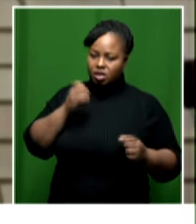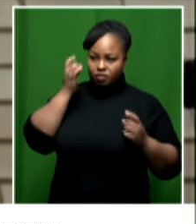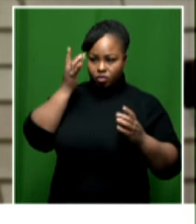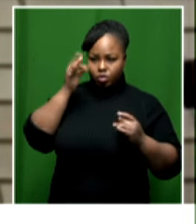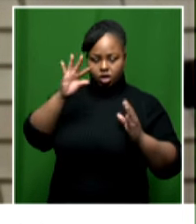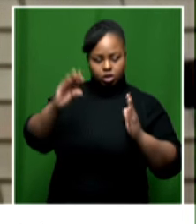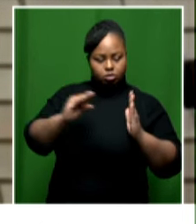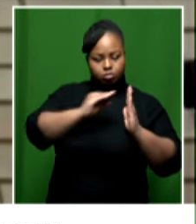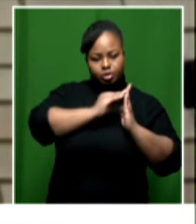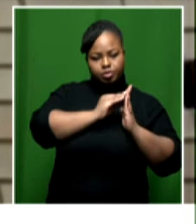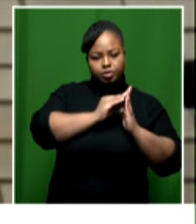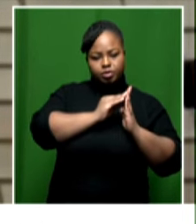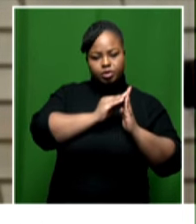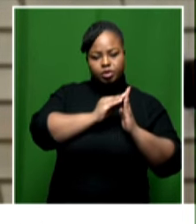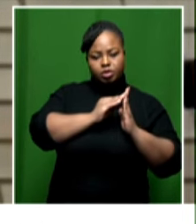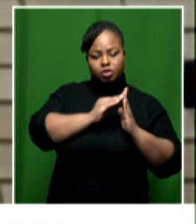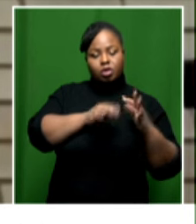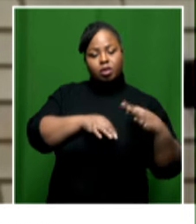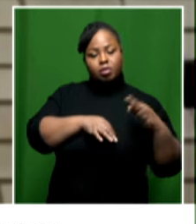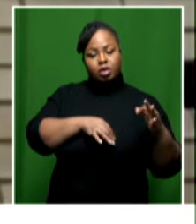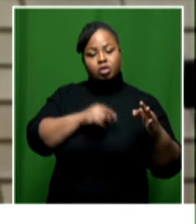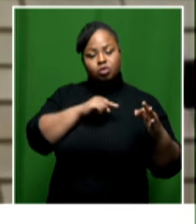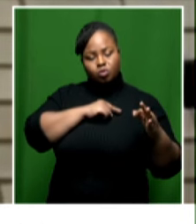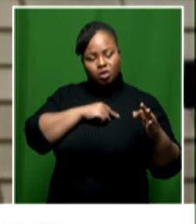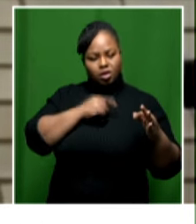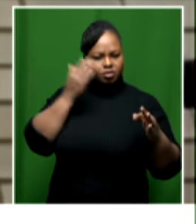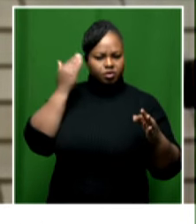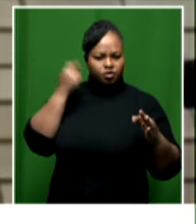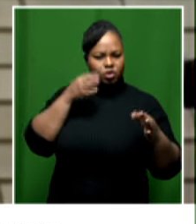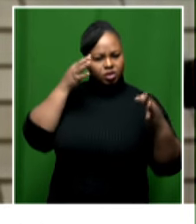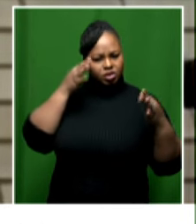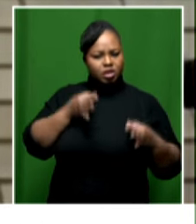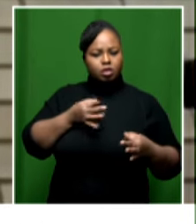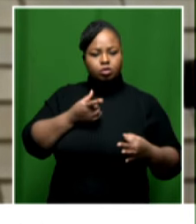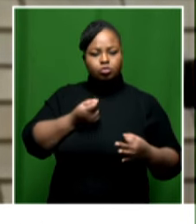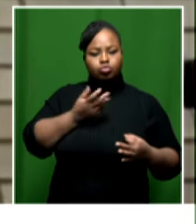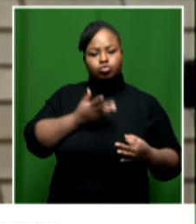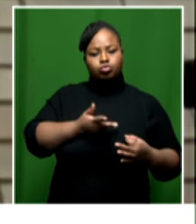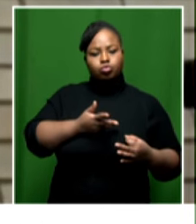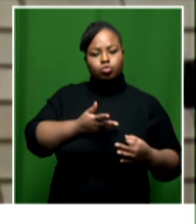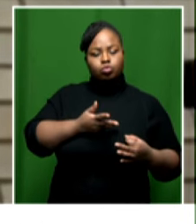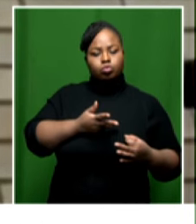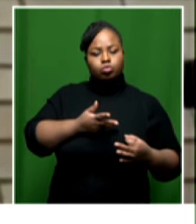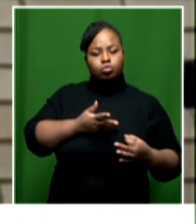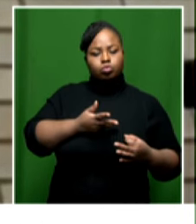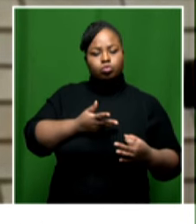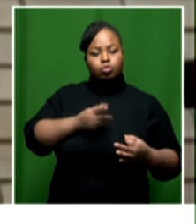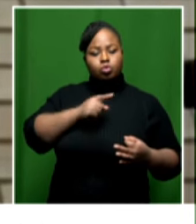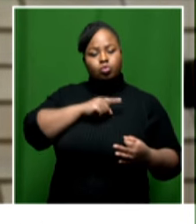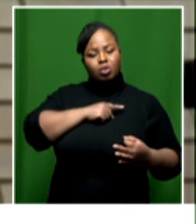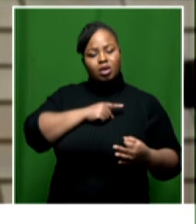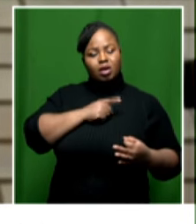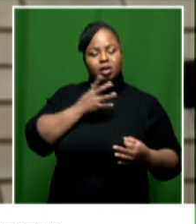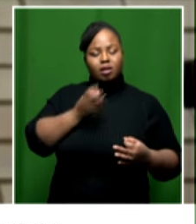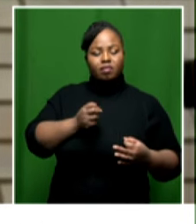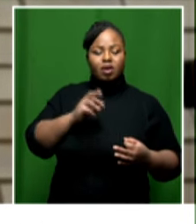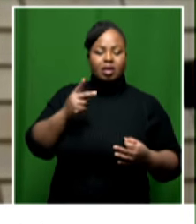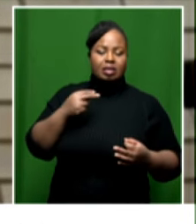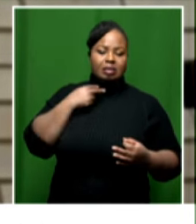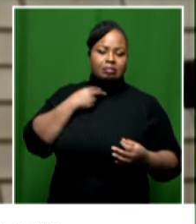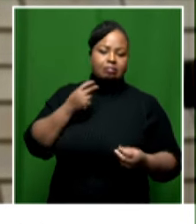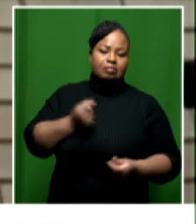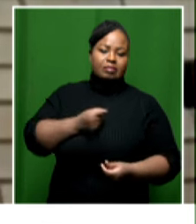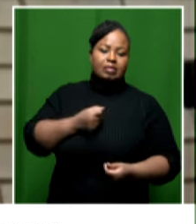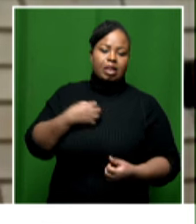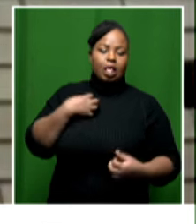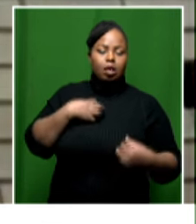why the applicant would take up the position that she did, having regard to some unfortunate emotional outbursts